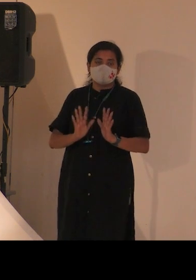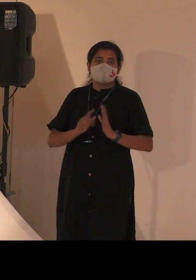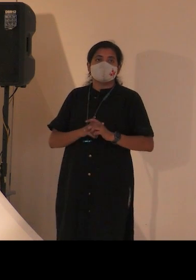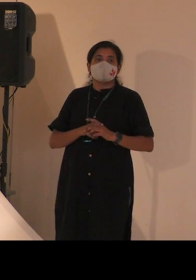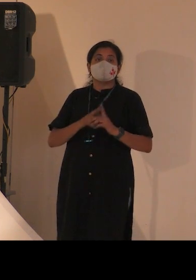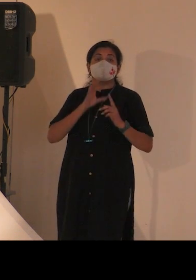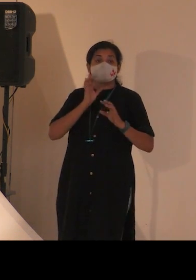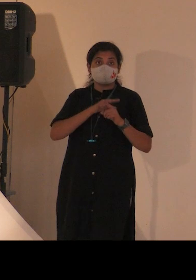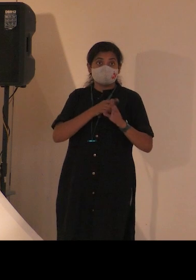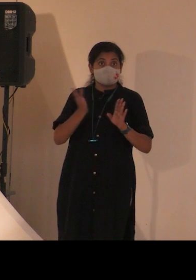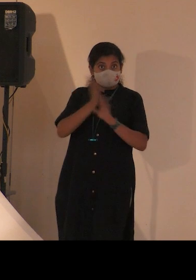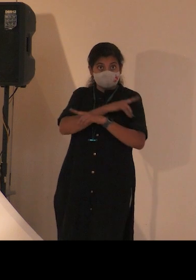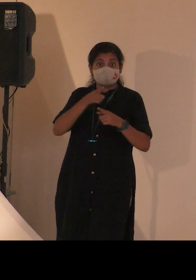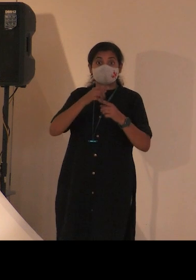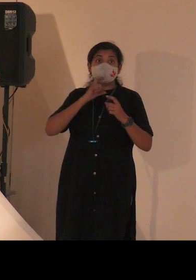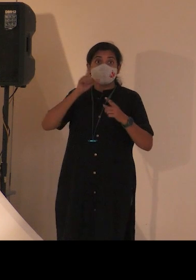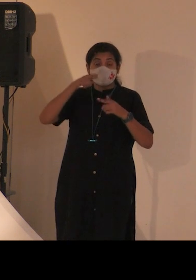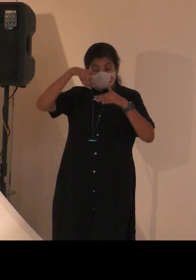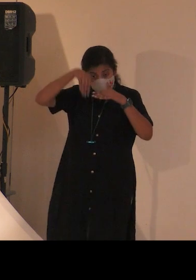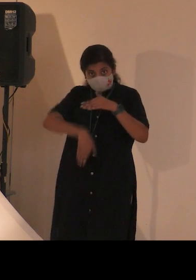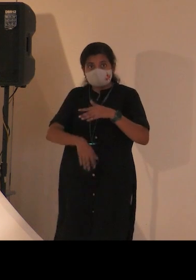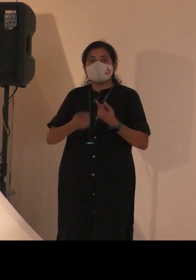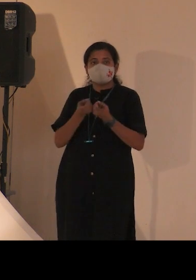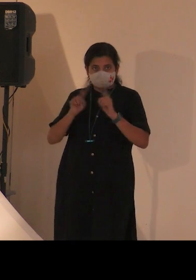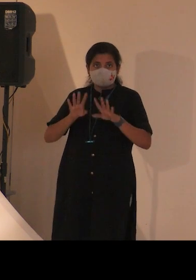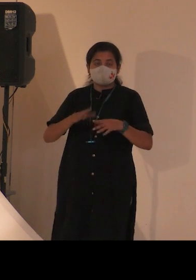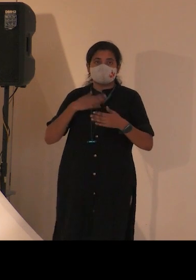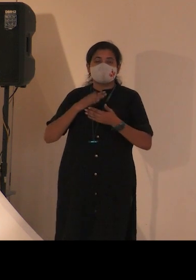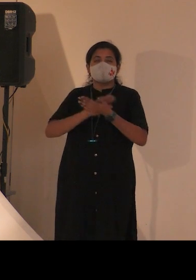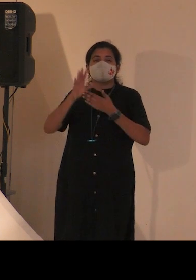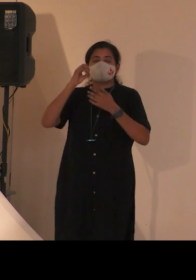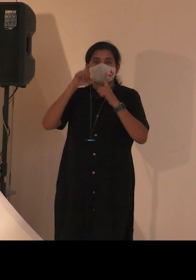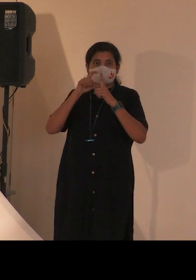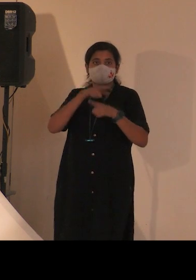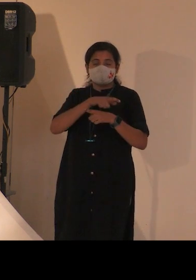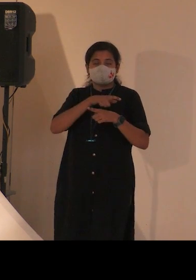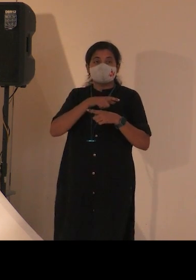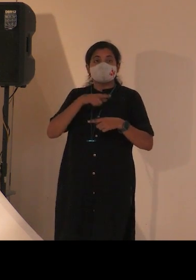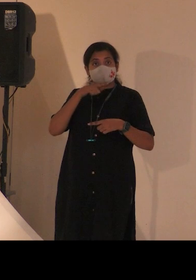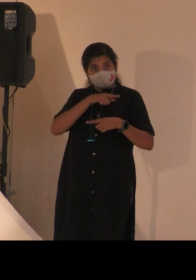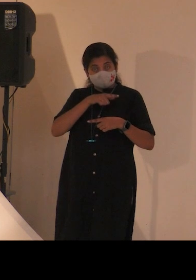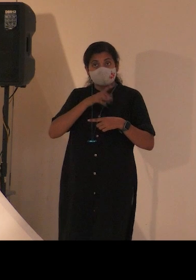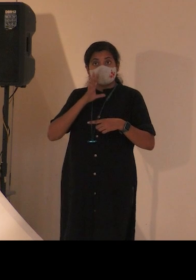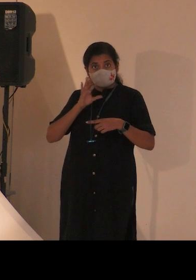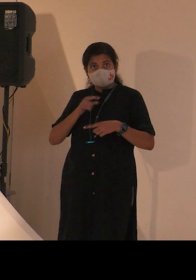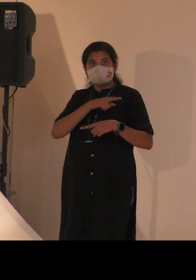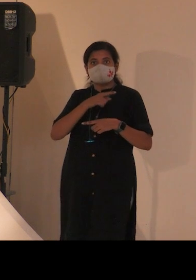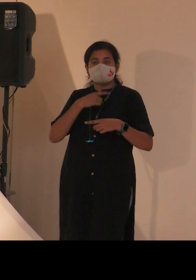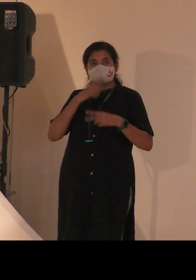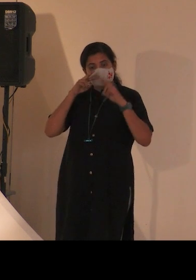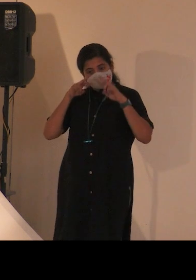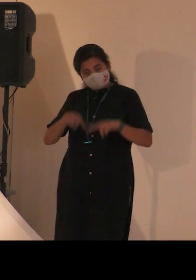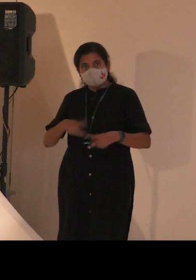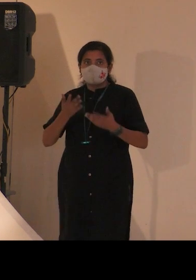before in the basement of the college. My HOD, who is now retired, Dr. Mario was actually able to get it out